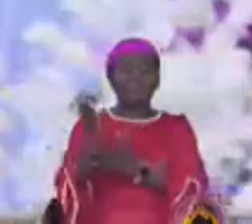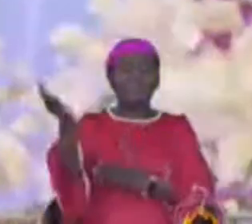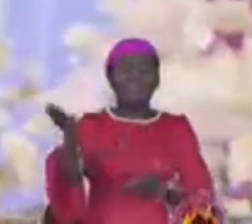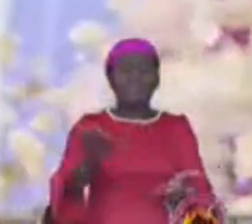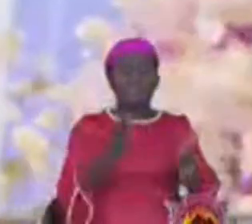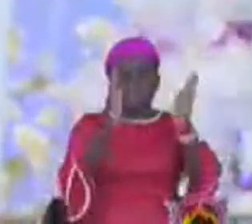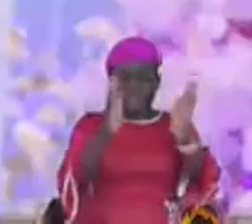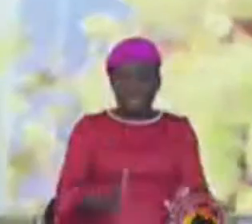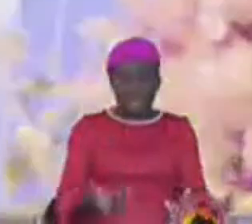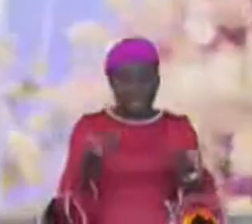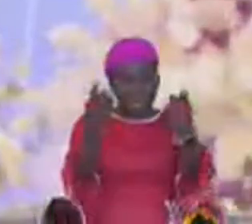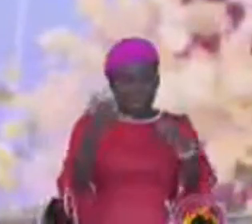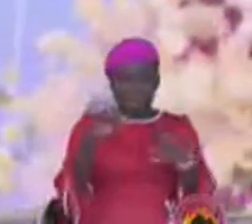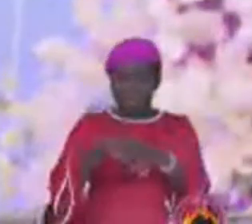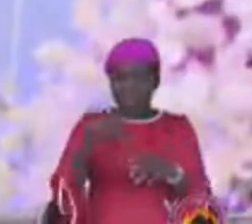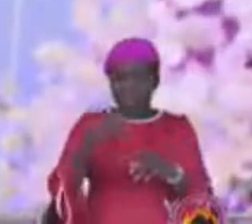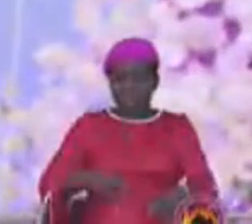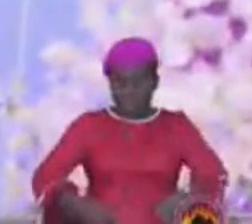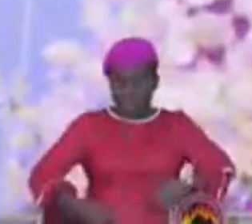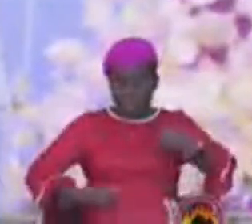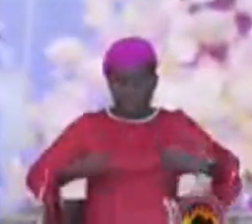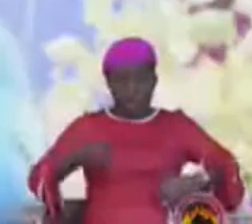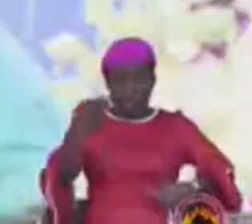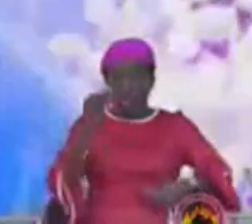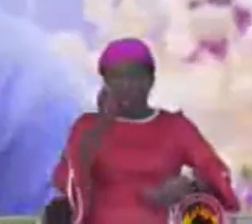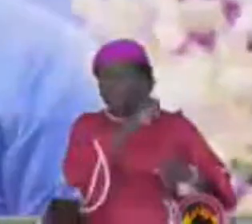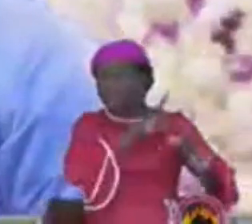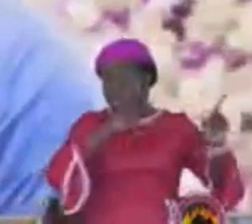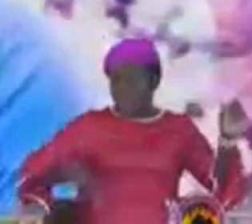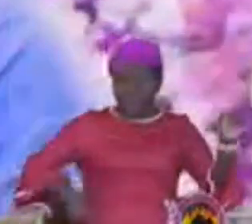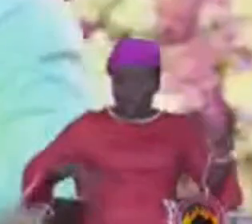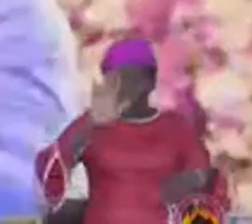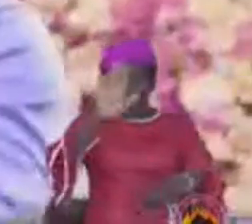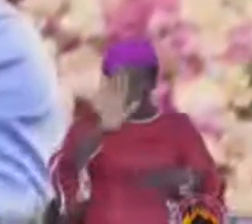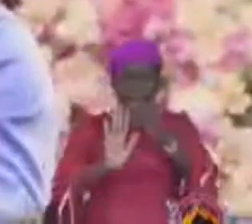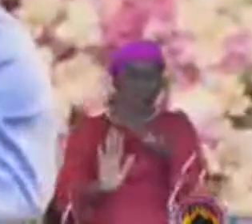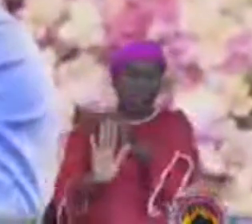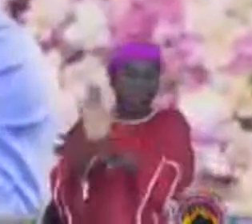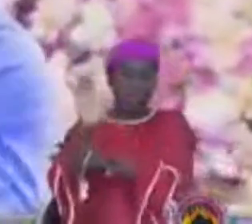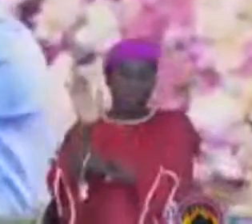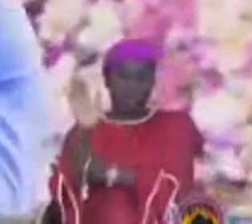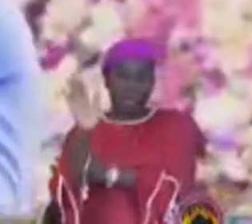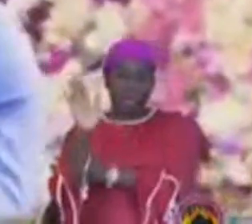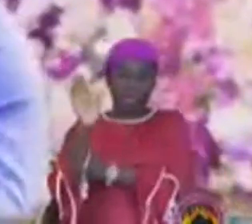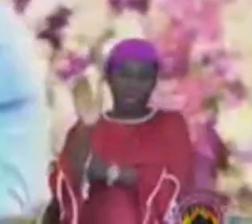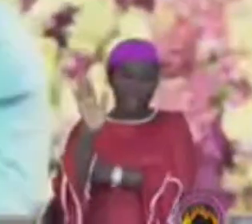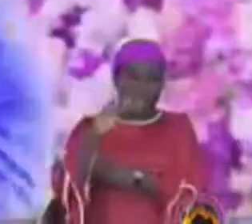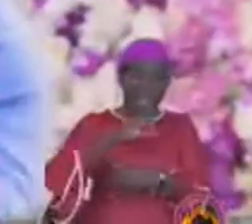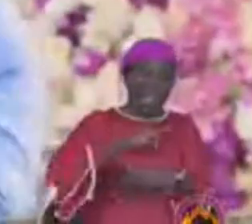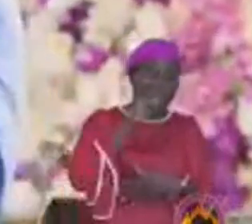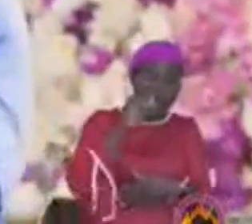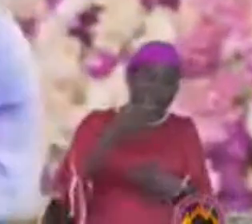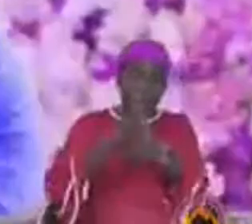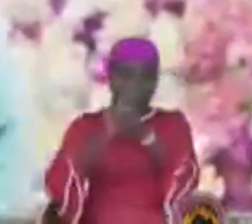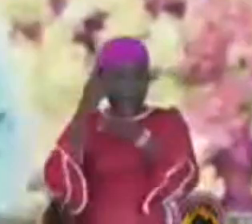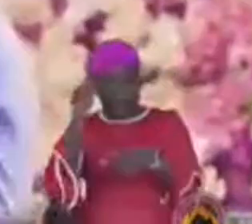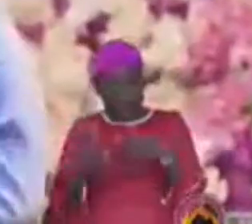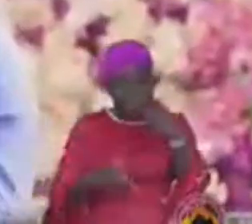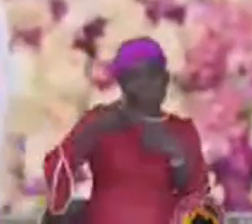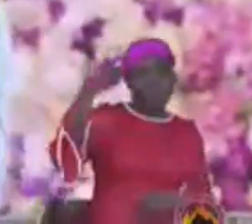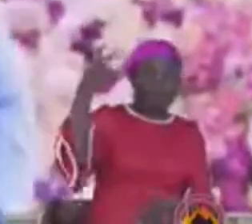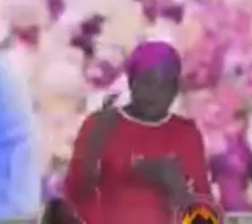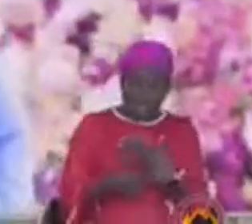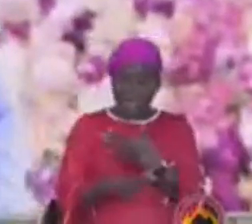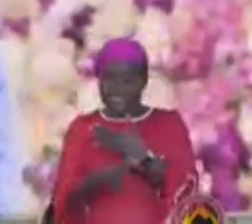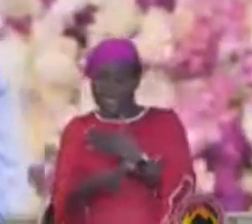come into the joy of the Lord your God. I am Coco, I am Coco, I am